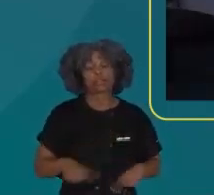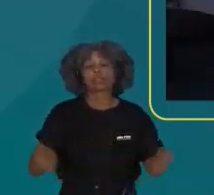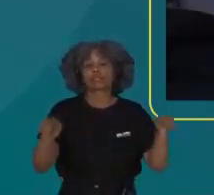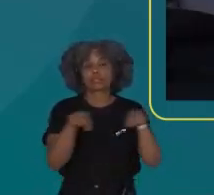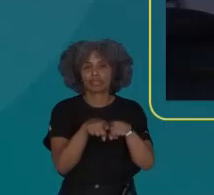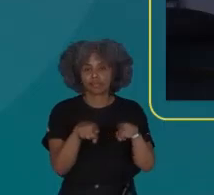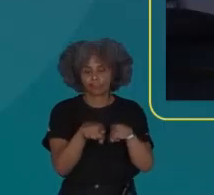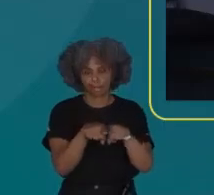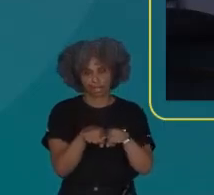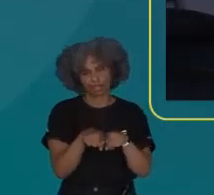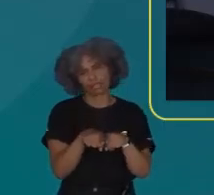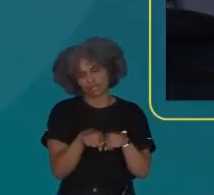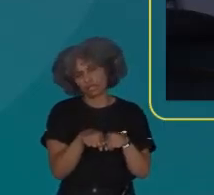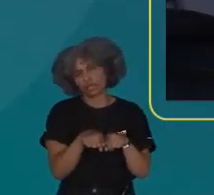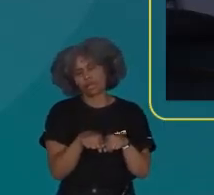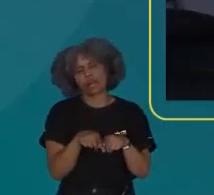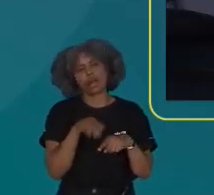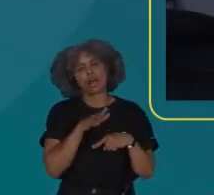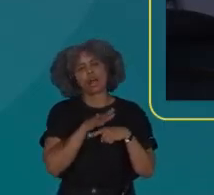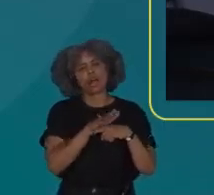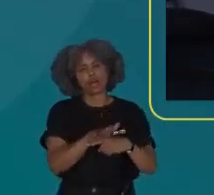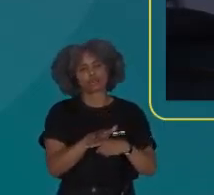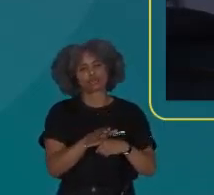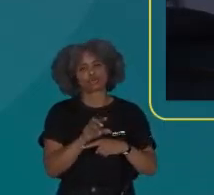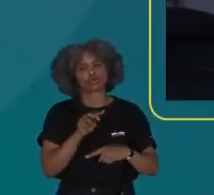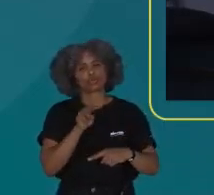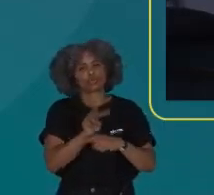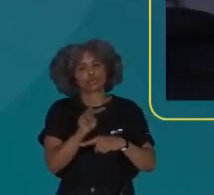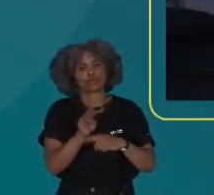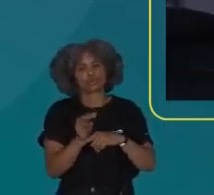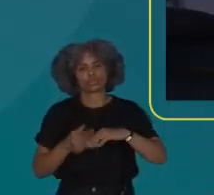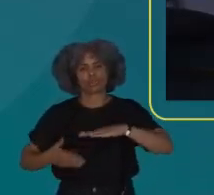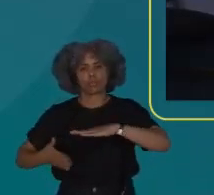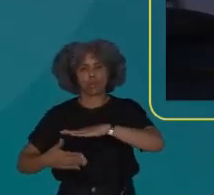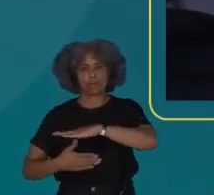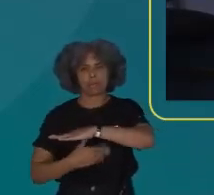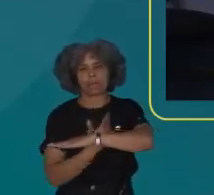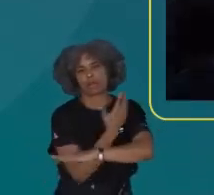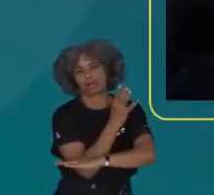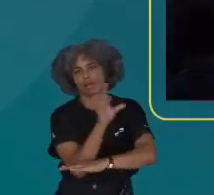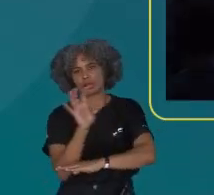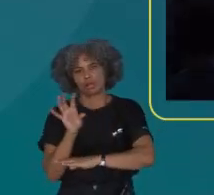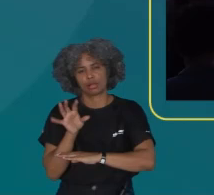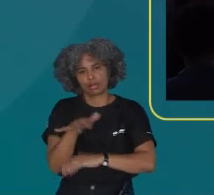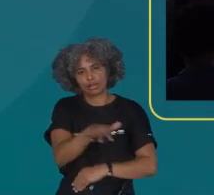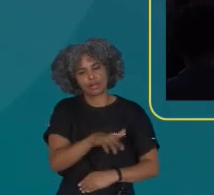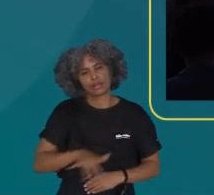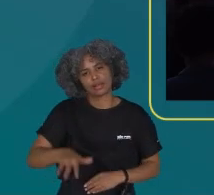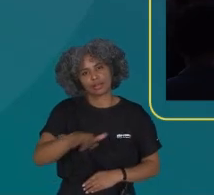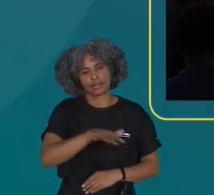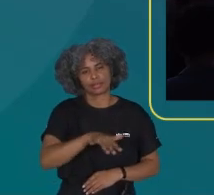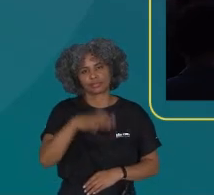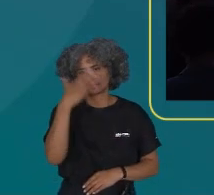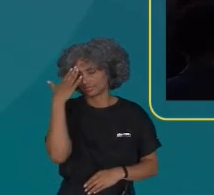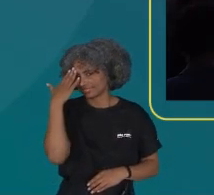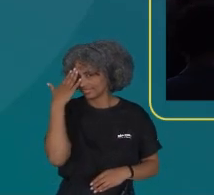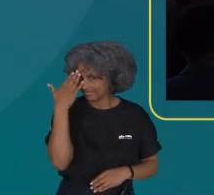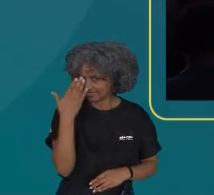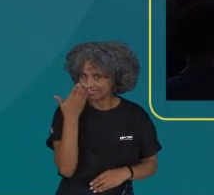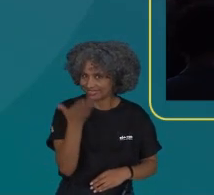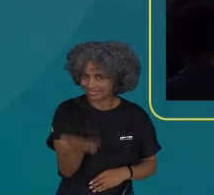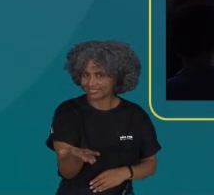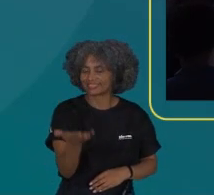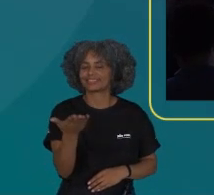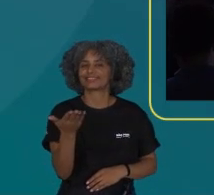protect biodiversity and we increase biodiversity in our territory. Thank you so much, Deputy Mayor. And I think, you know, just listening